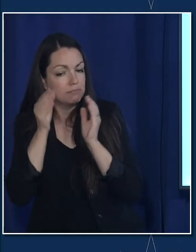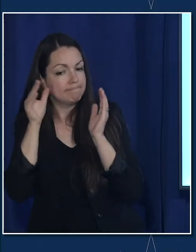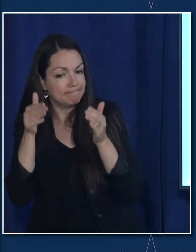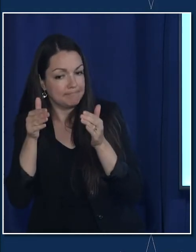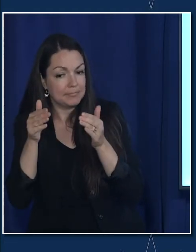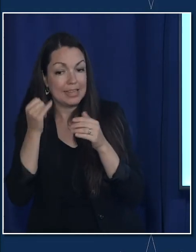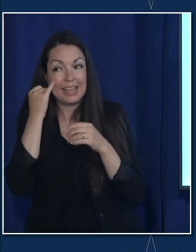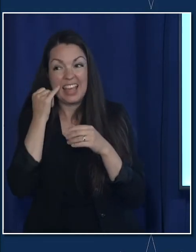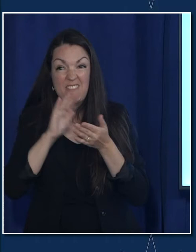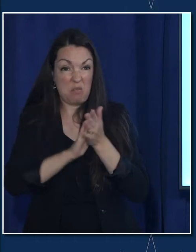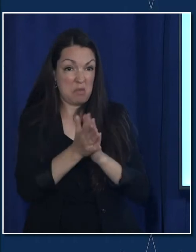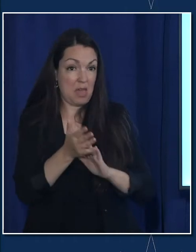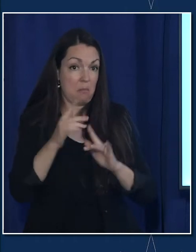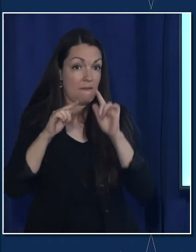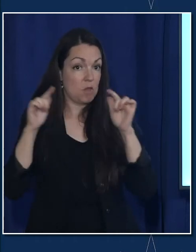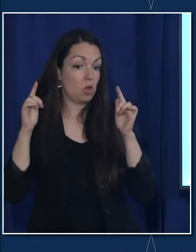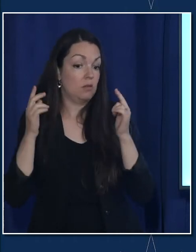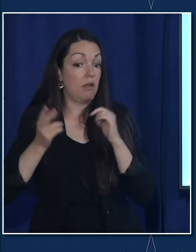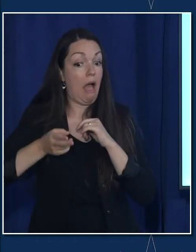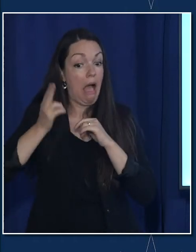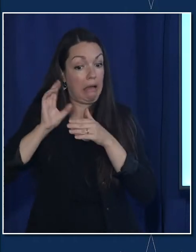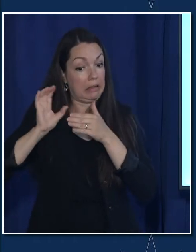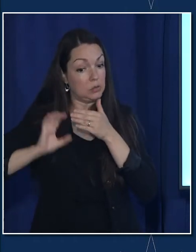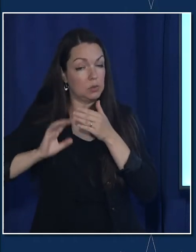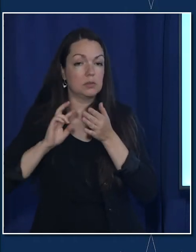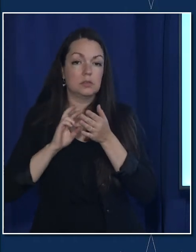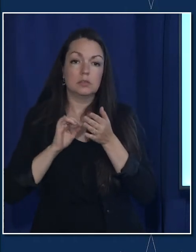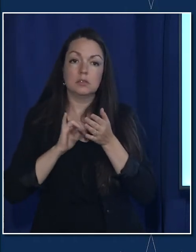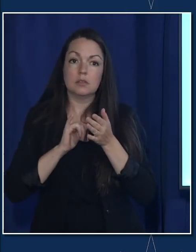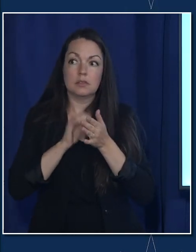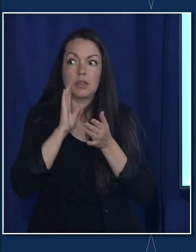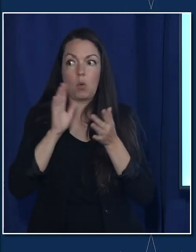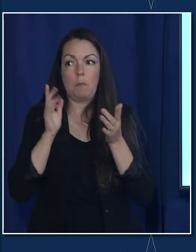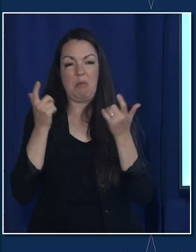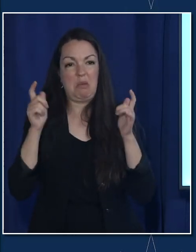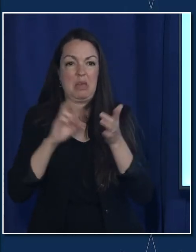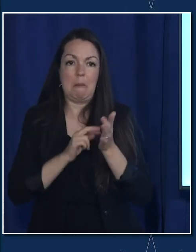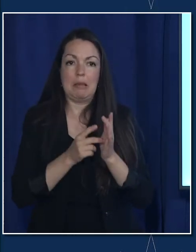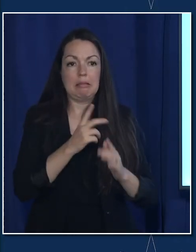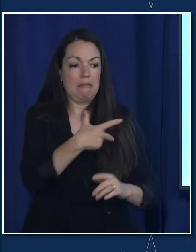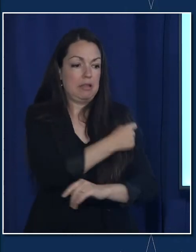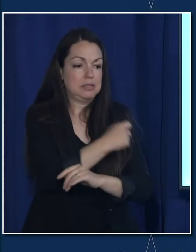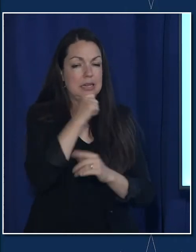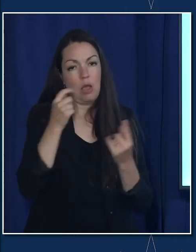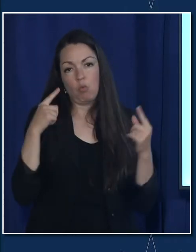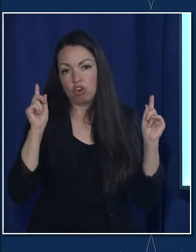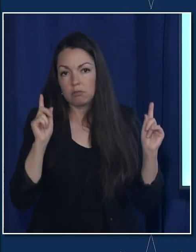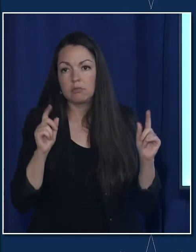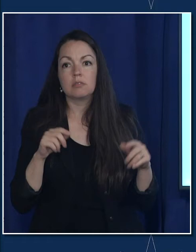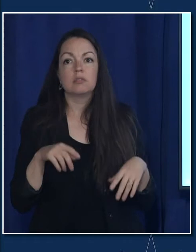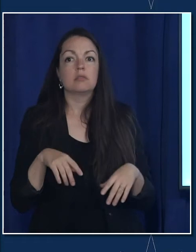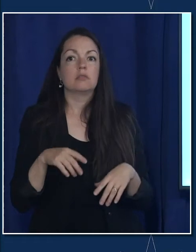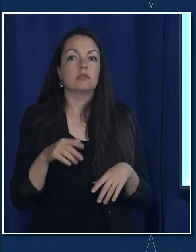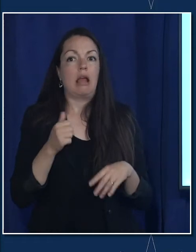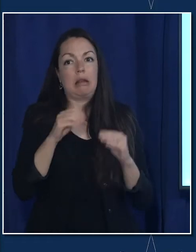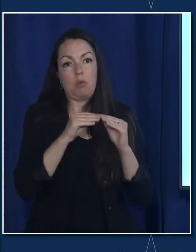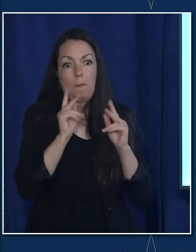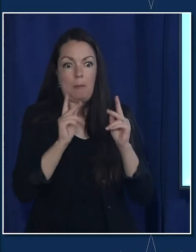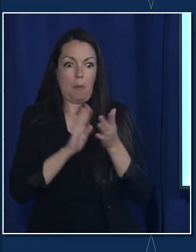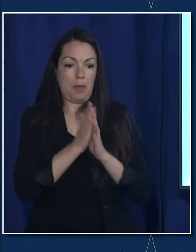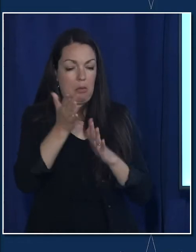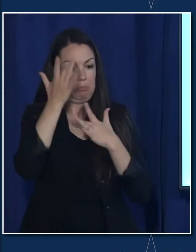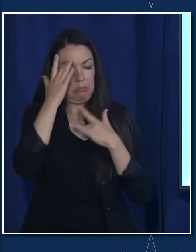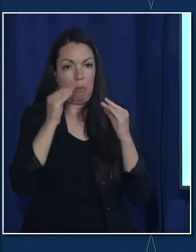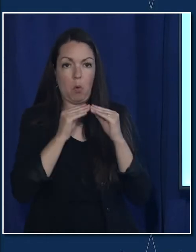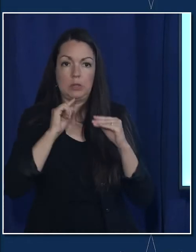I would say if something became a variant of high consequence, that would be a big deal. That would mean like the vaccine was not working very well or people were more seriously ill. So